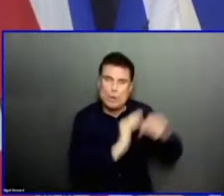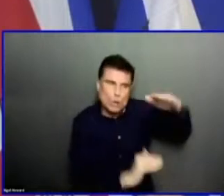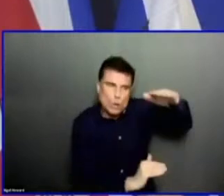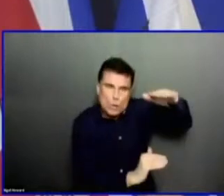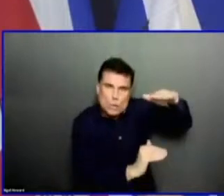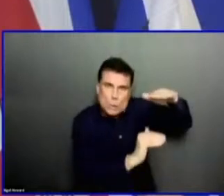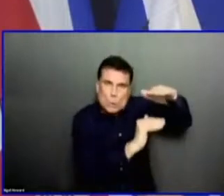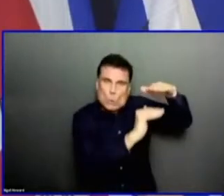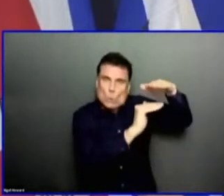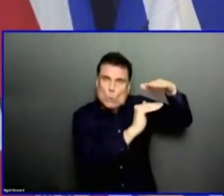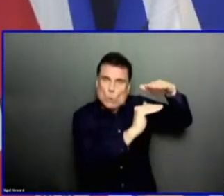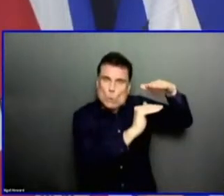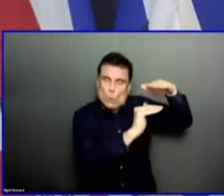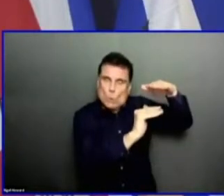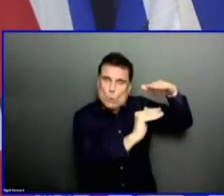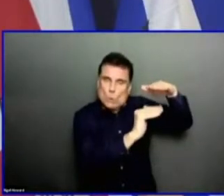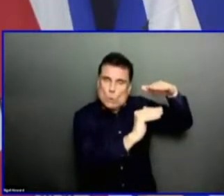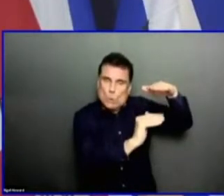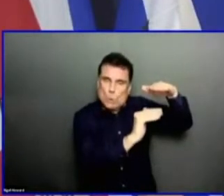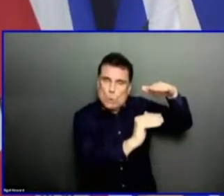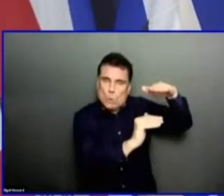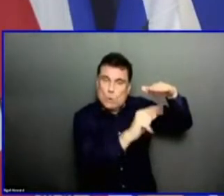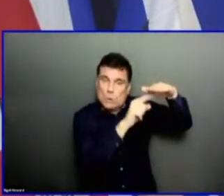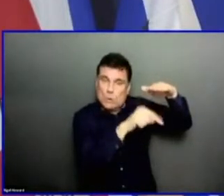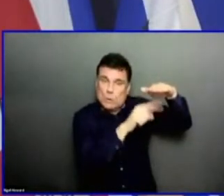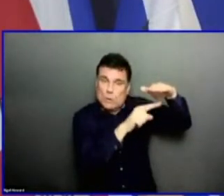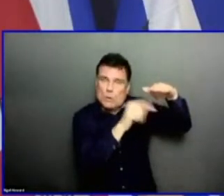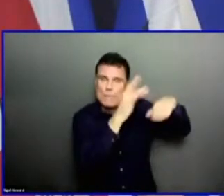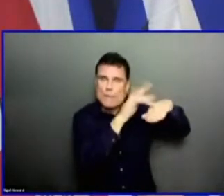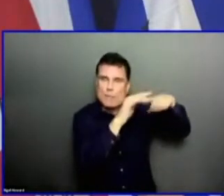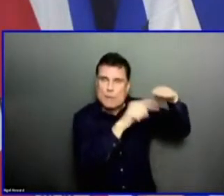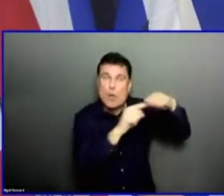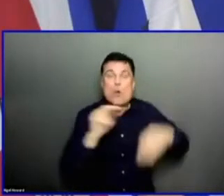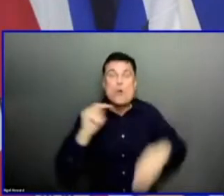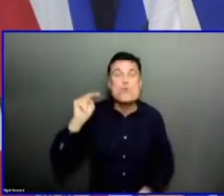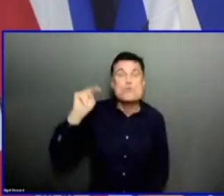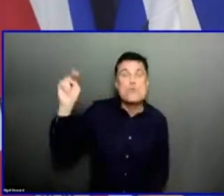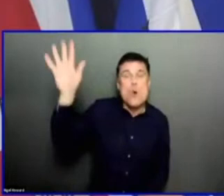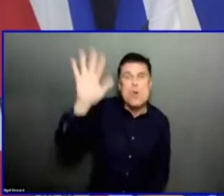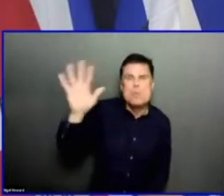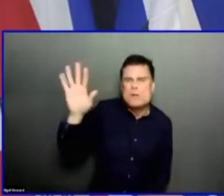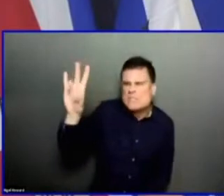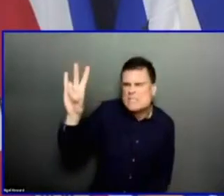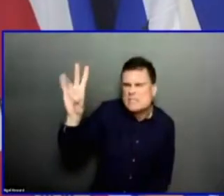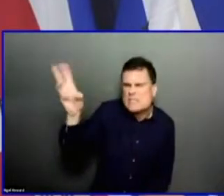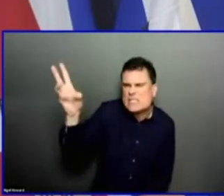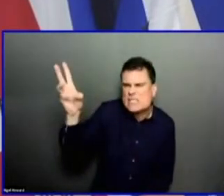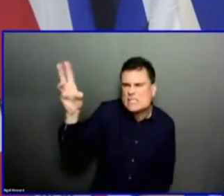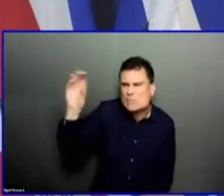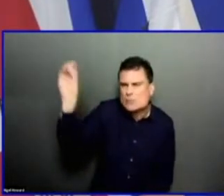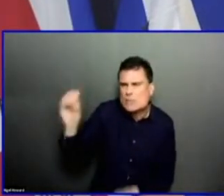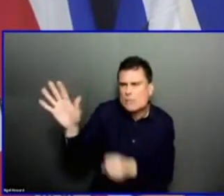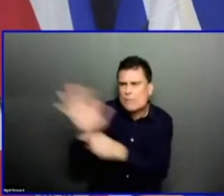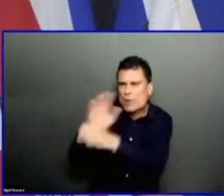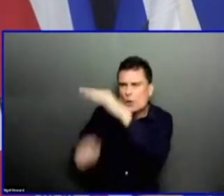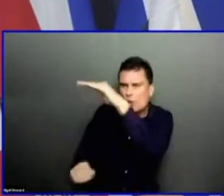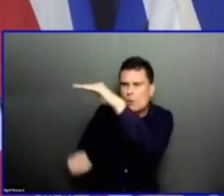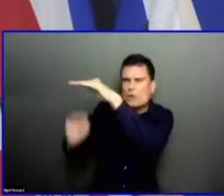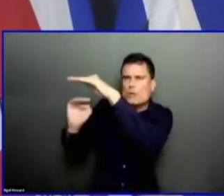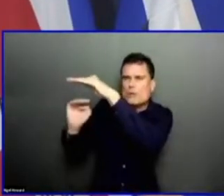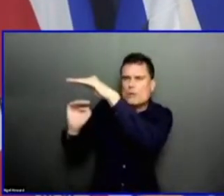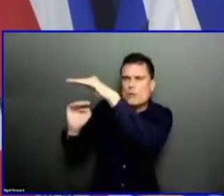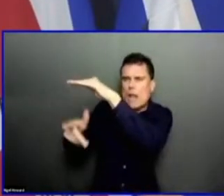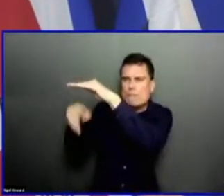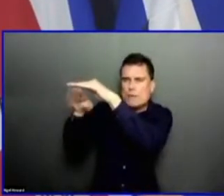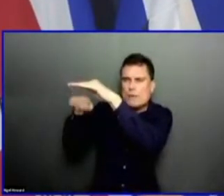Health at 76.6%. So that's the base bed occupancy rate. Those are the beds that are always